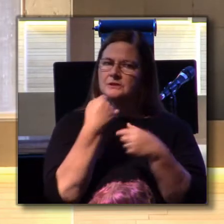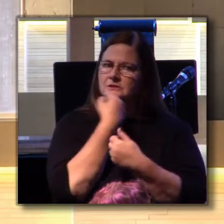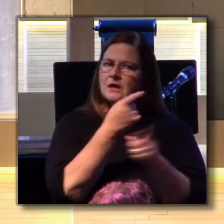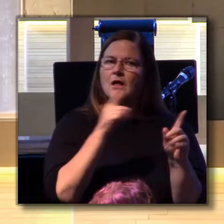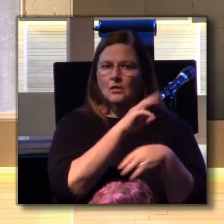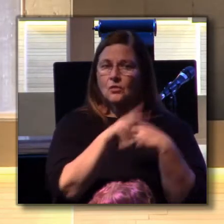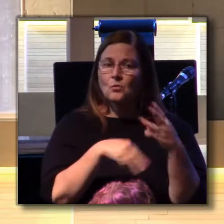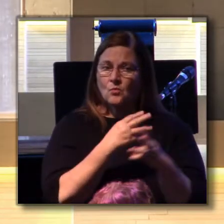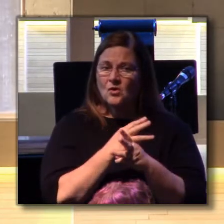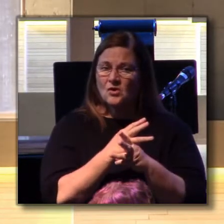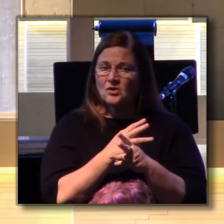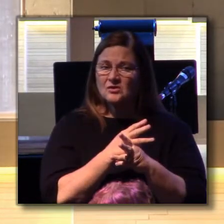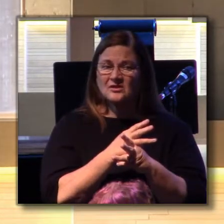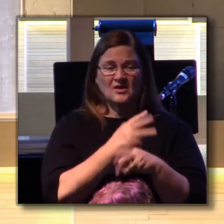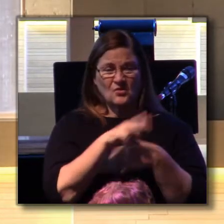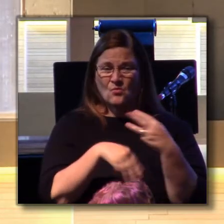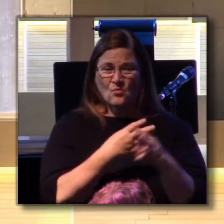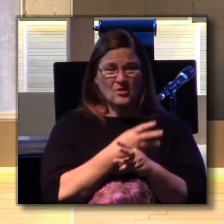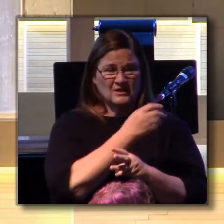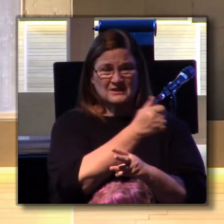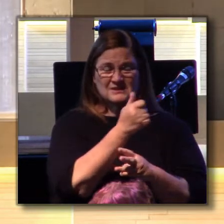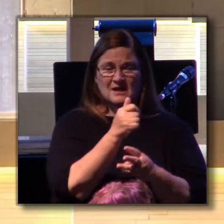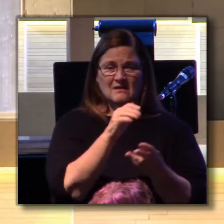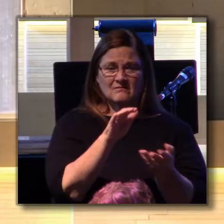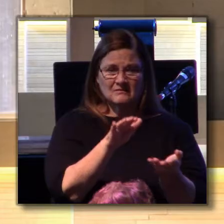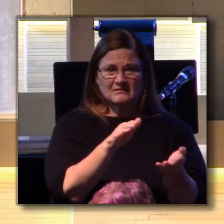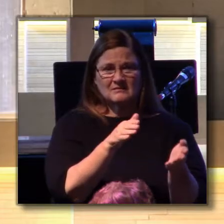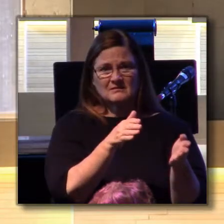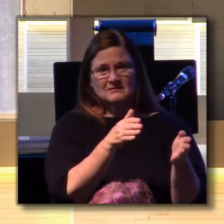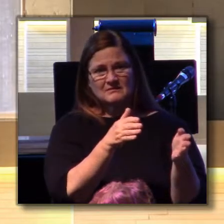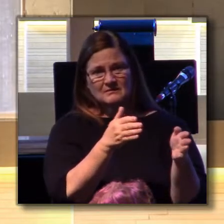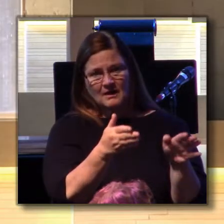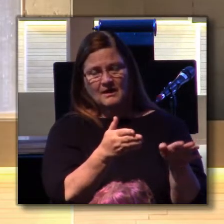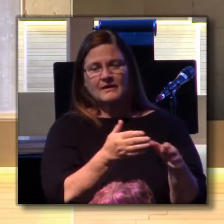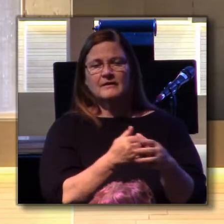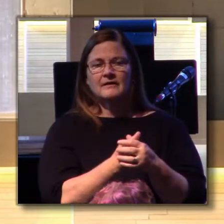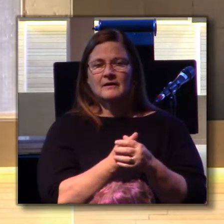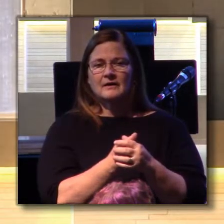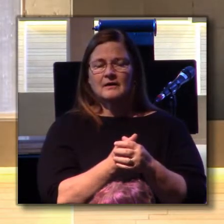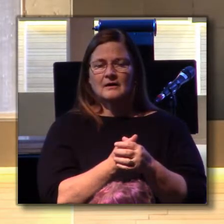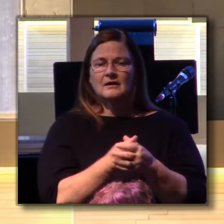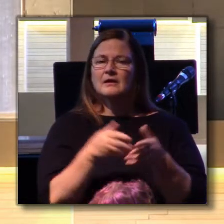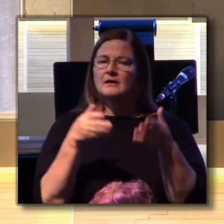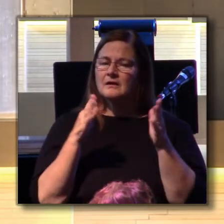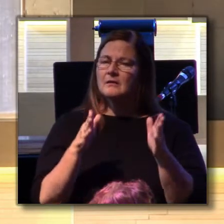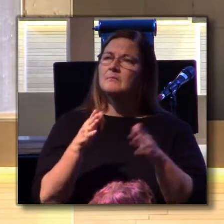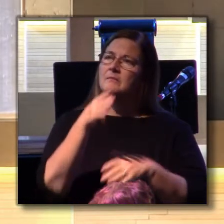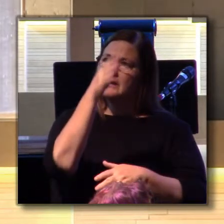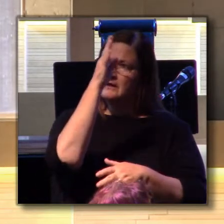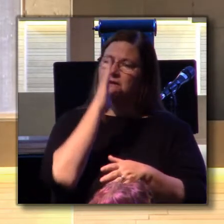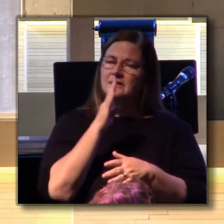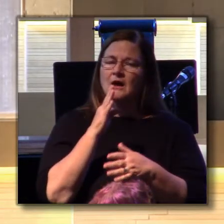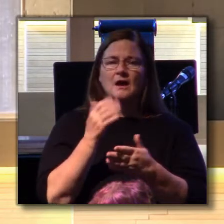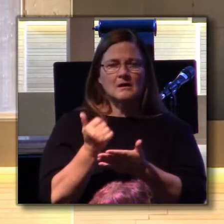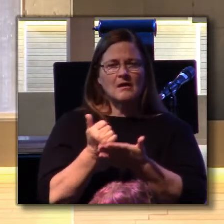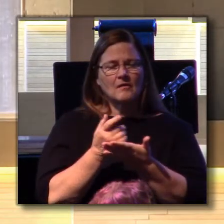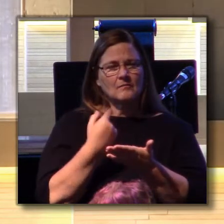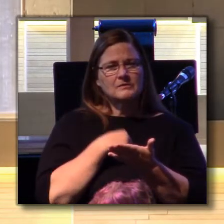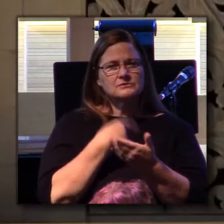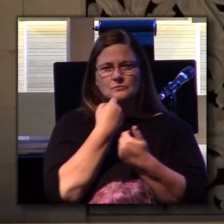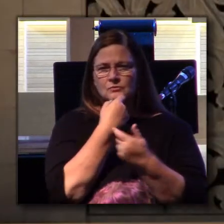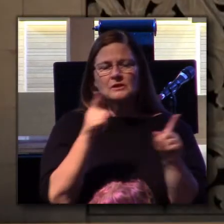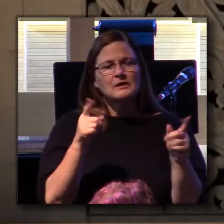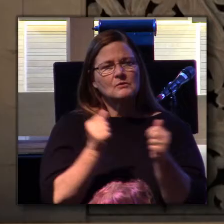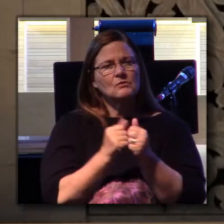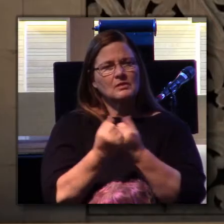dying. May God embolden our hearts to proclaim it with love. Let's